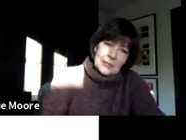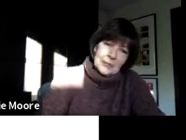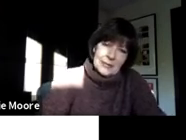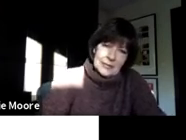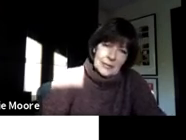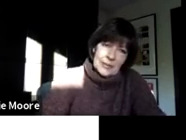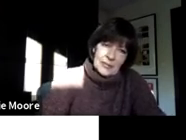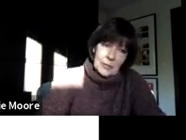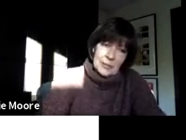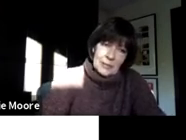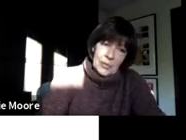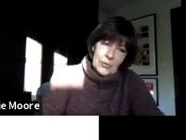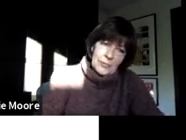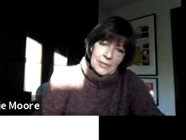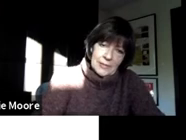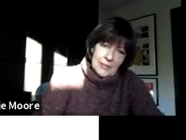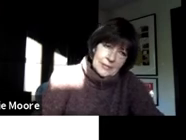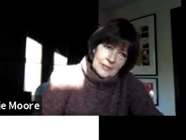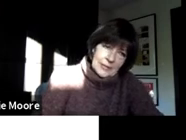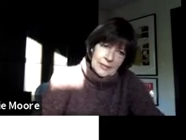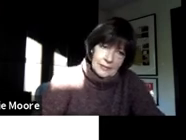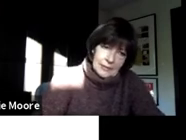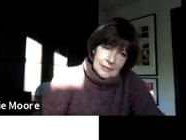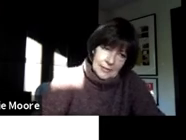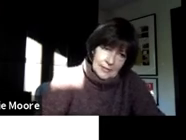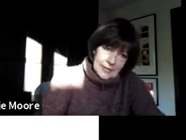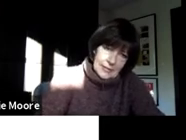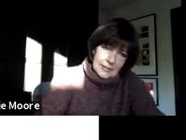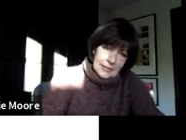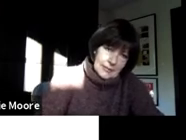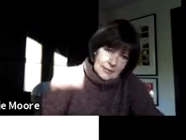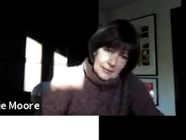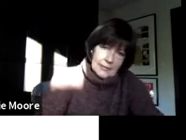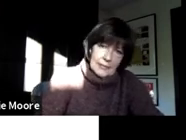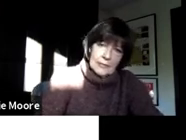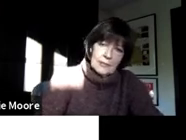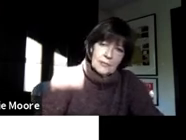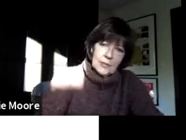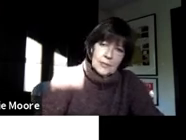logo with a little bit of bemusement. Take a look at